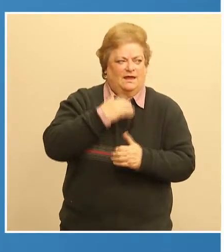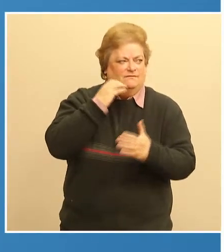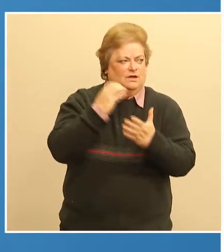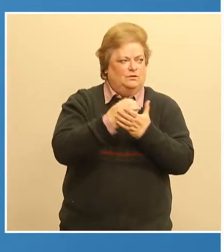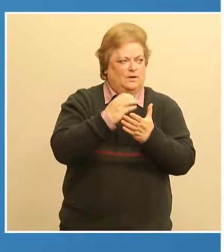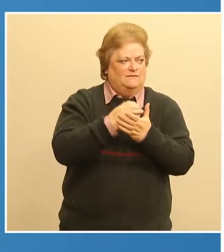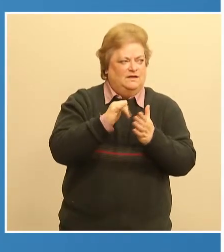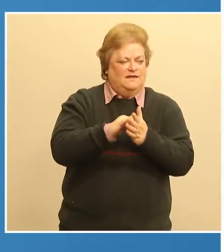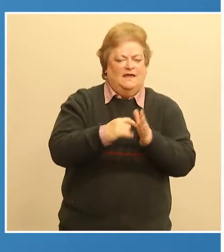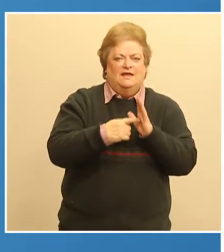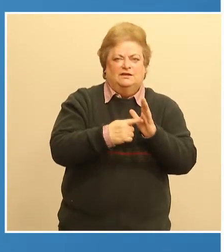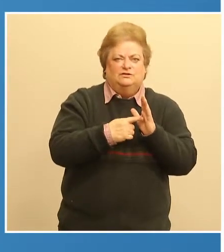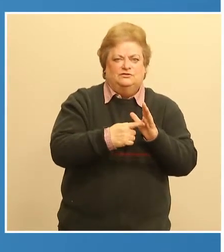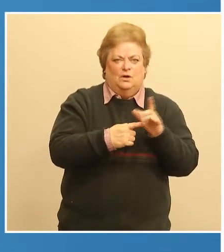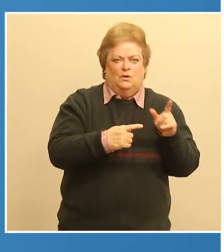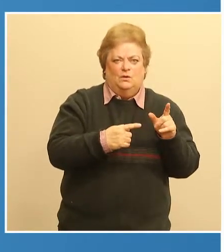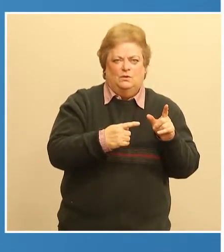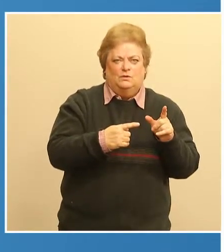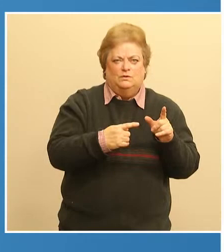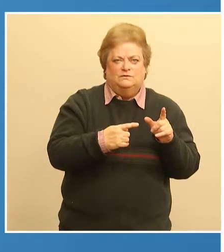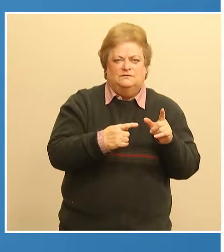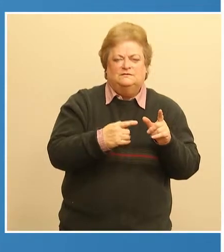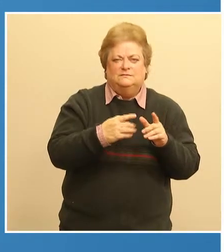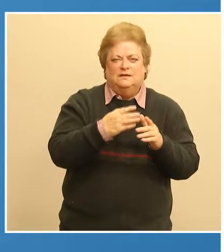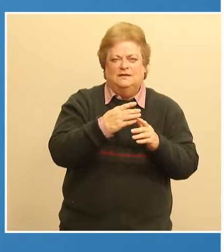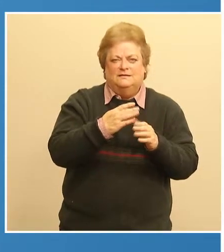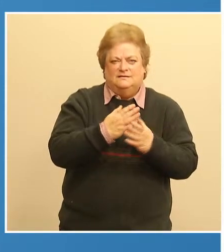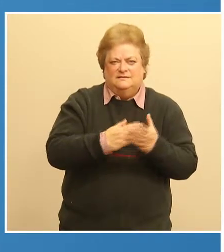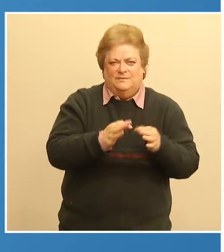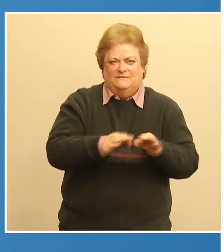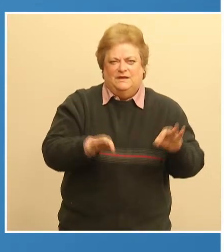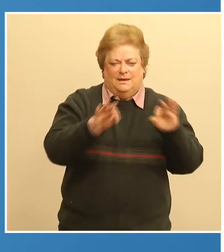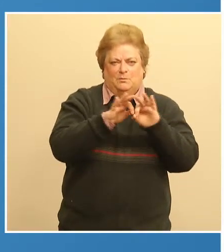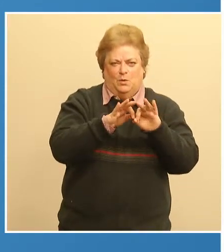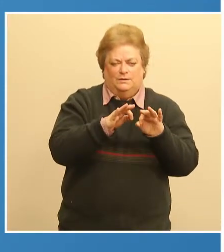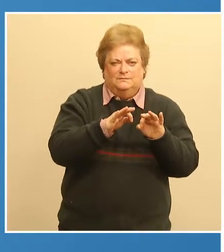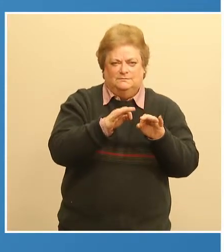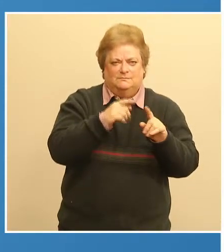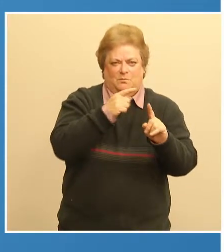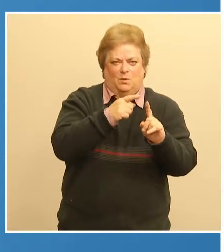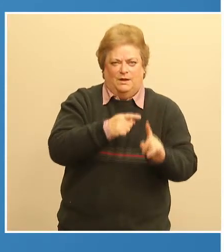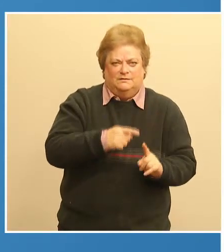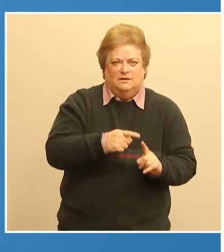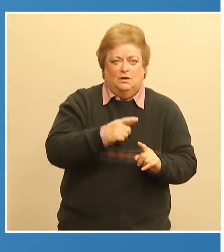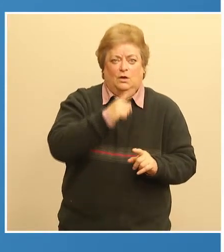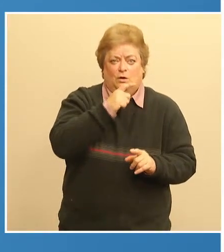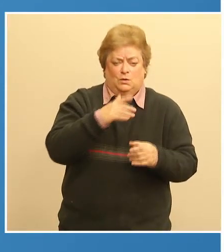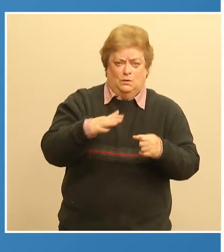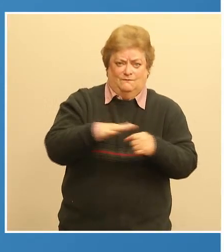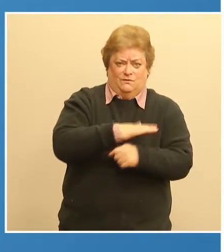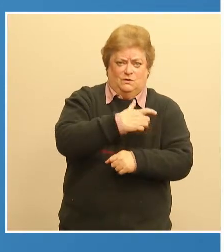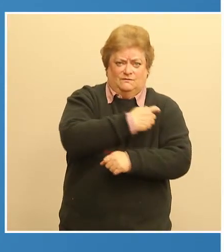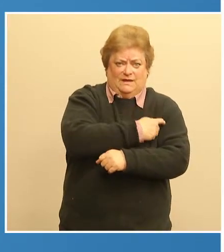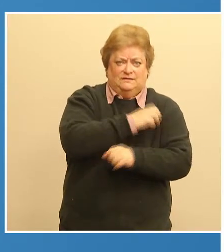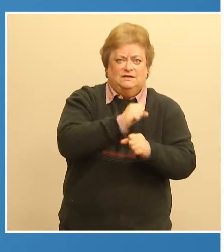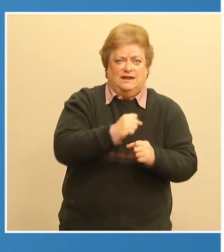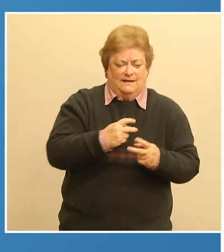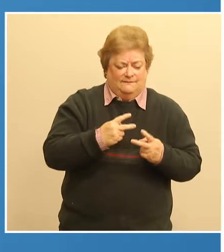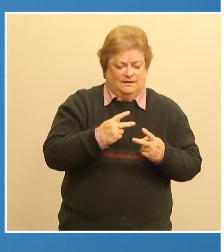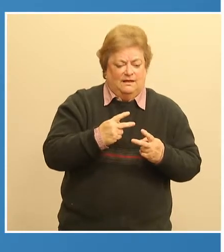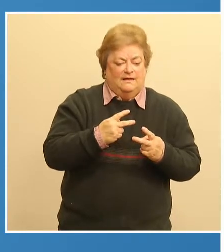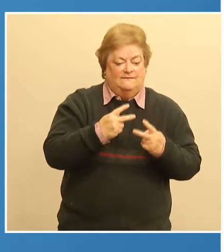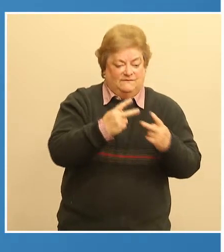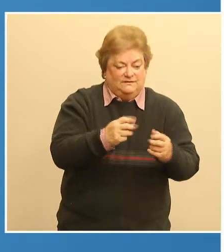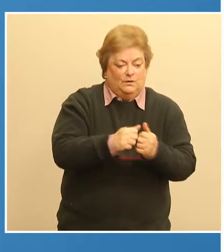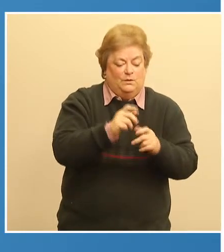that depicts this. Here are a few of the key points. Fully vaccinated people can safely visit with others who are fully